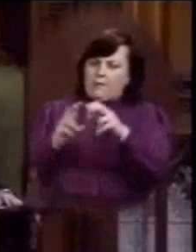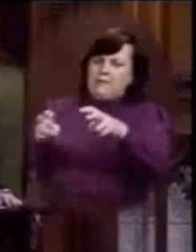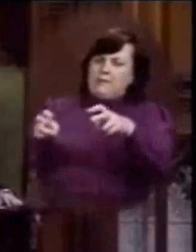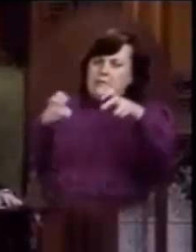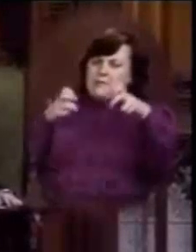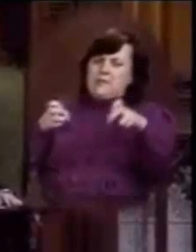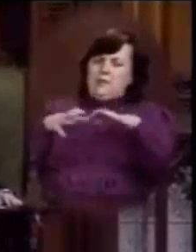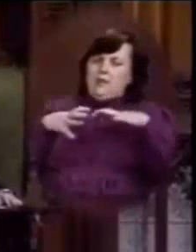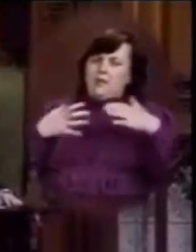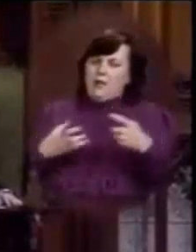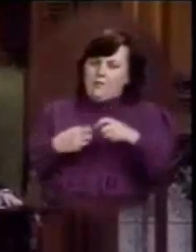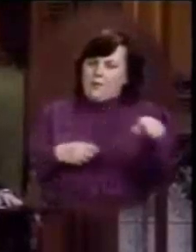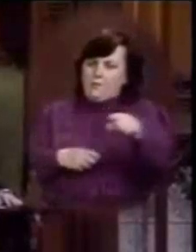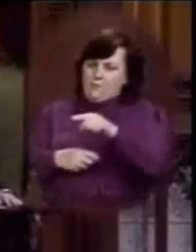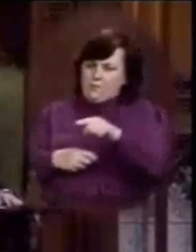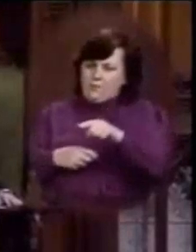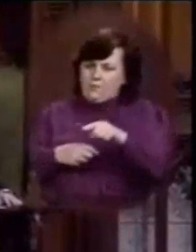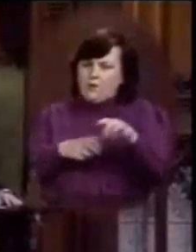much for you,